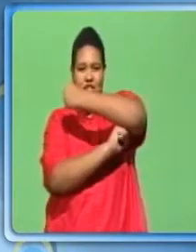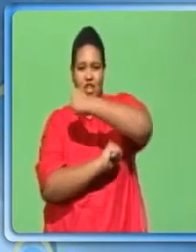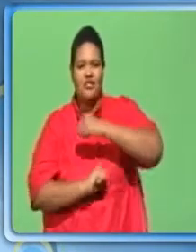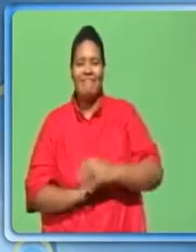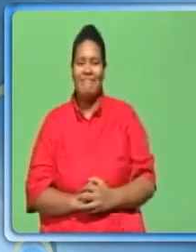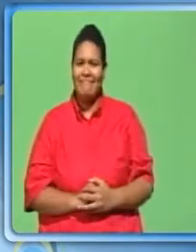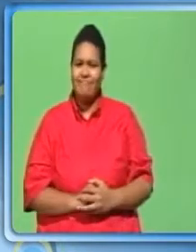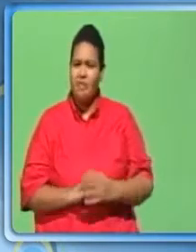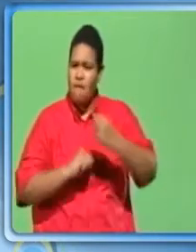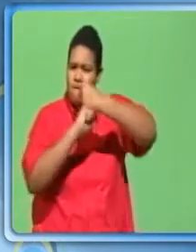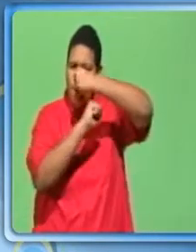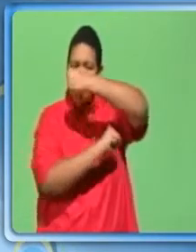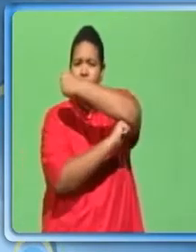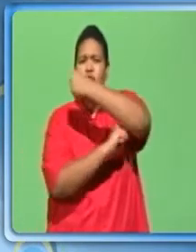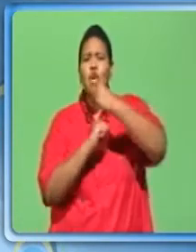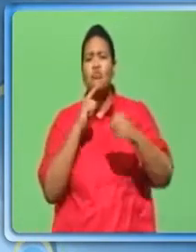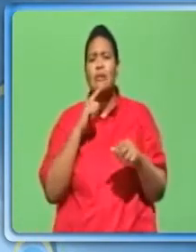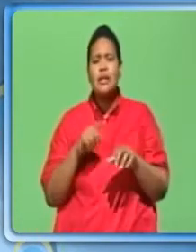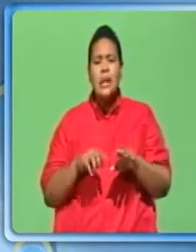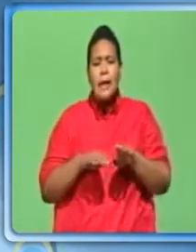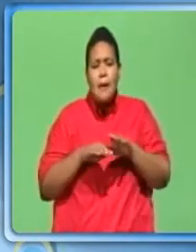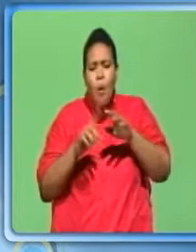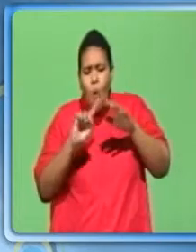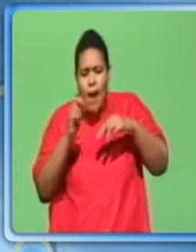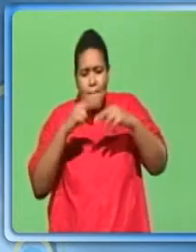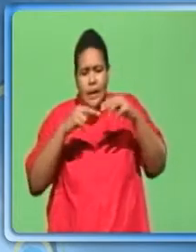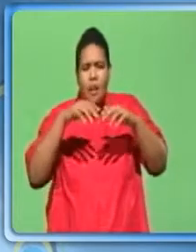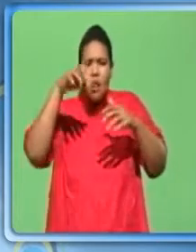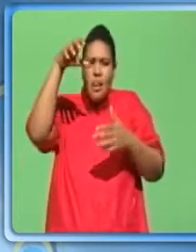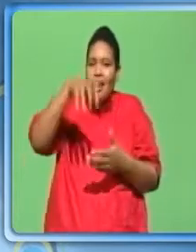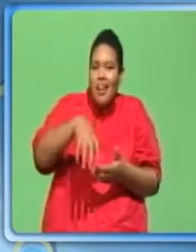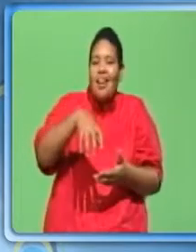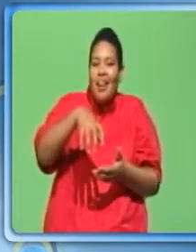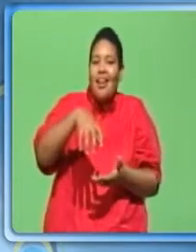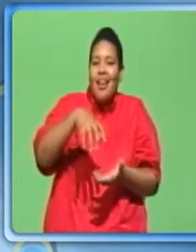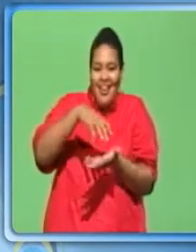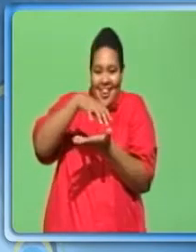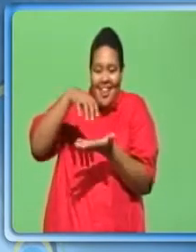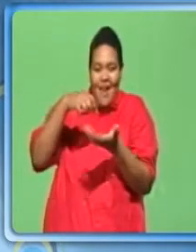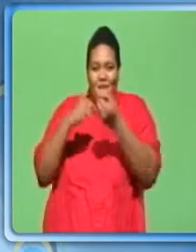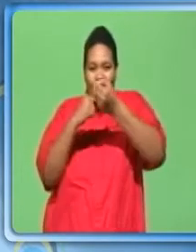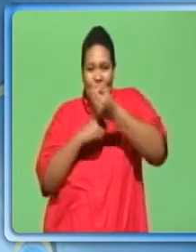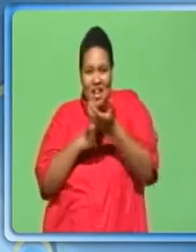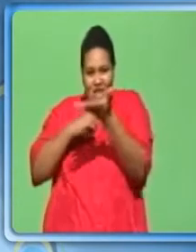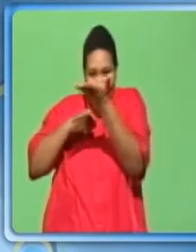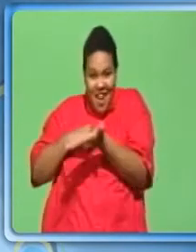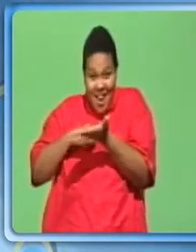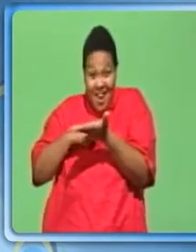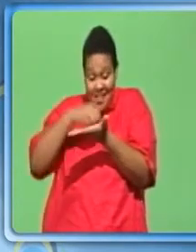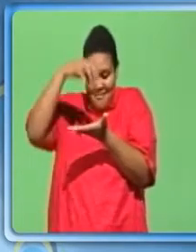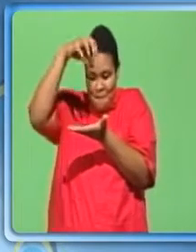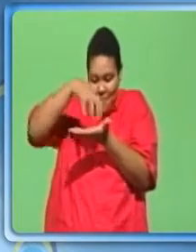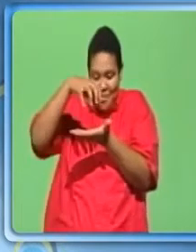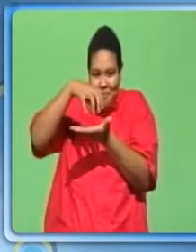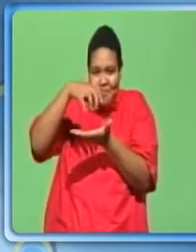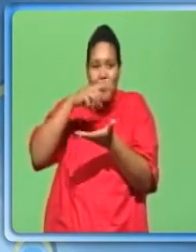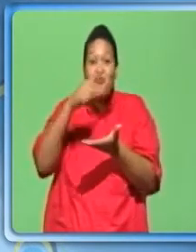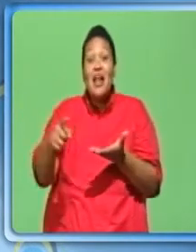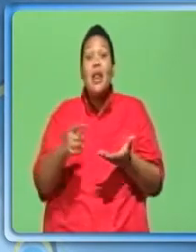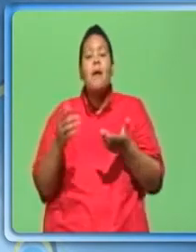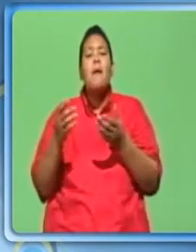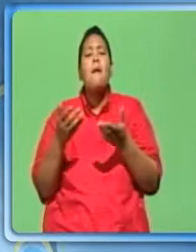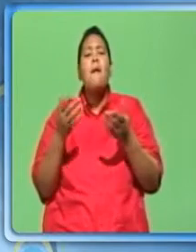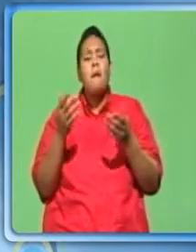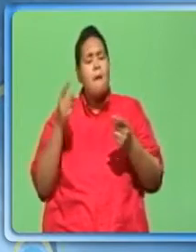A foundation is the base on which a building rests, and its purpose is to safely transfer the load